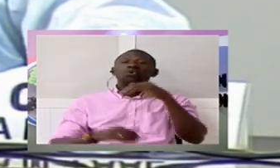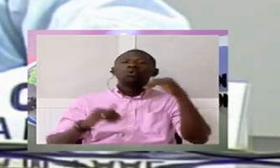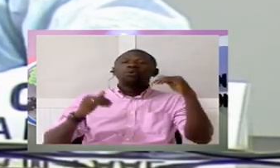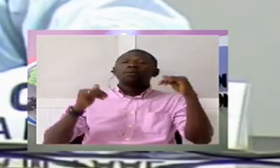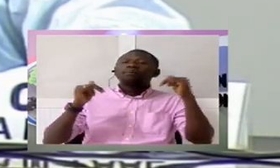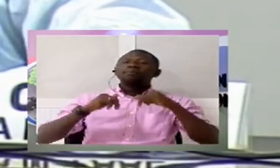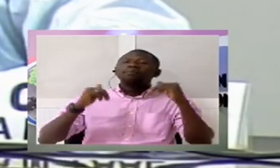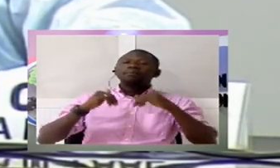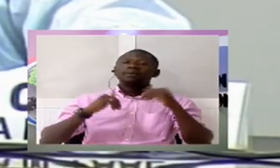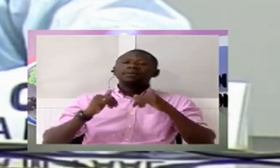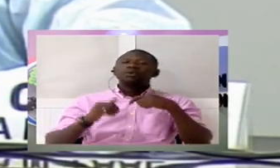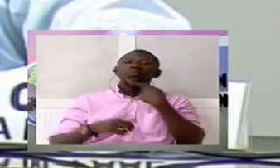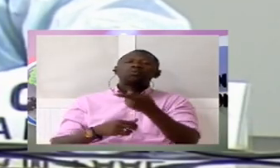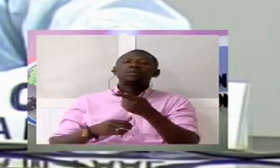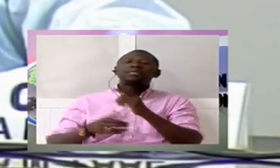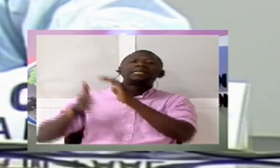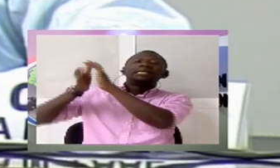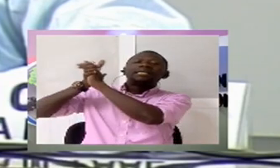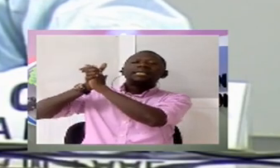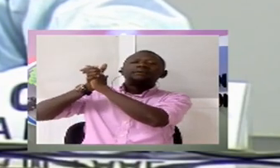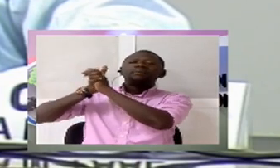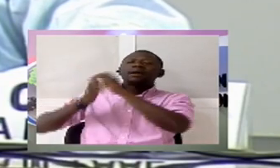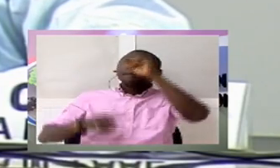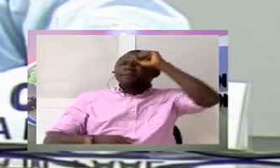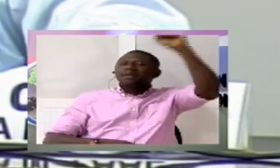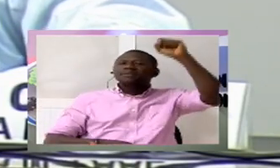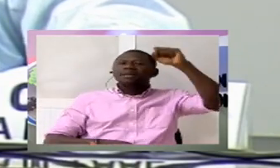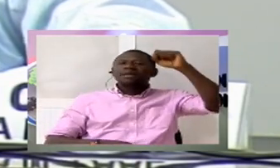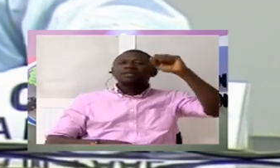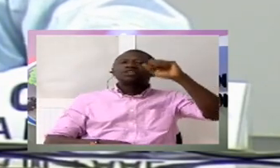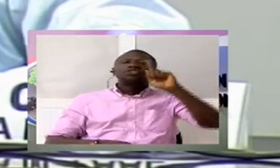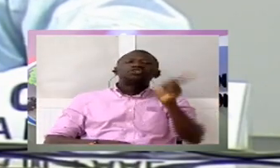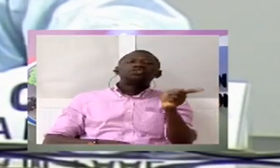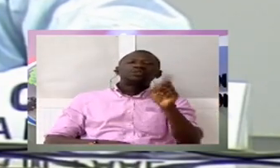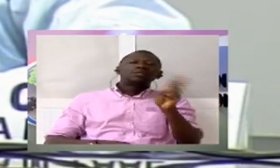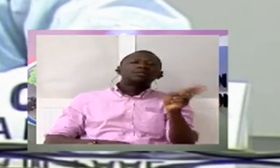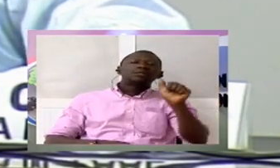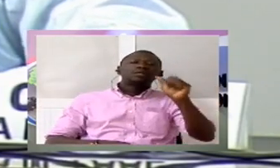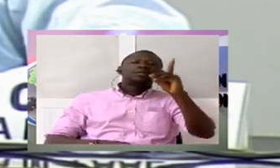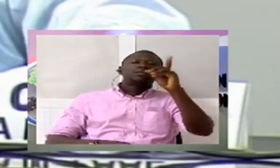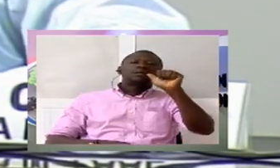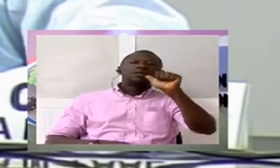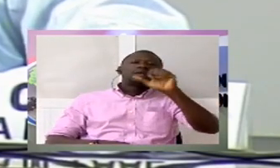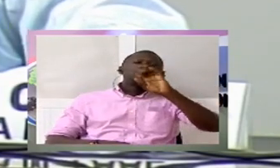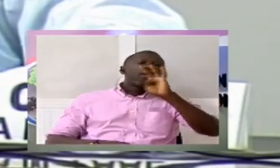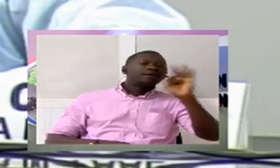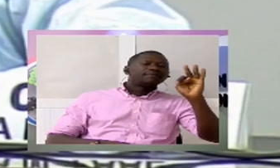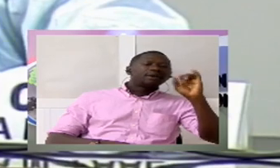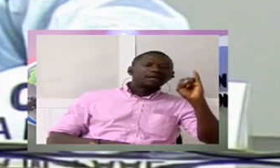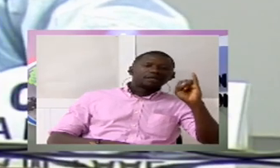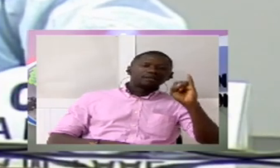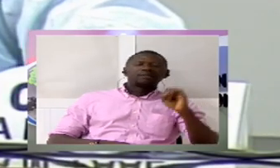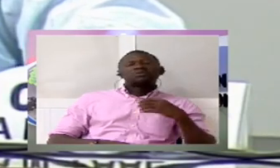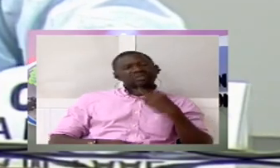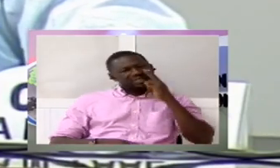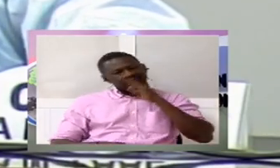Hanufo iteni yebengoke ikafo me Muammar Gaddafi. With a view to helping to getting him to